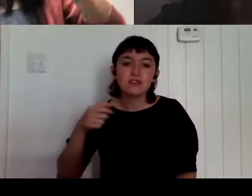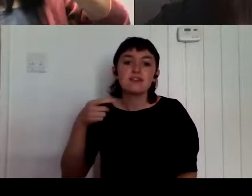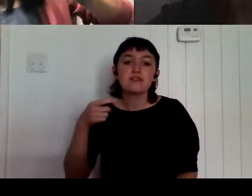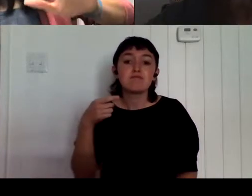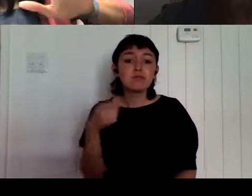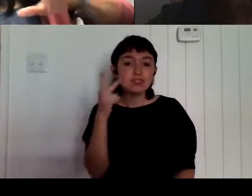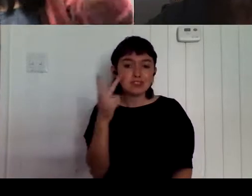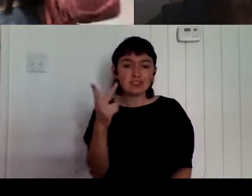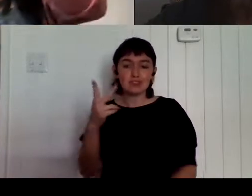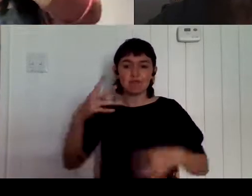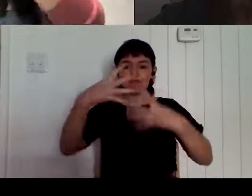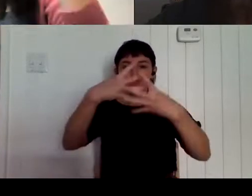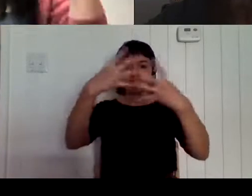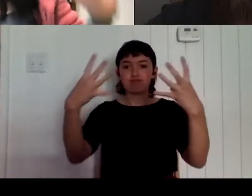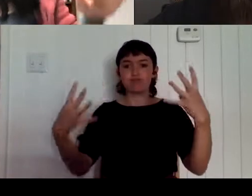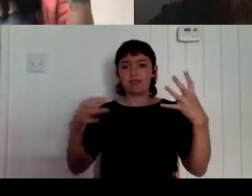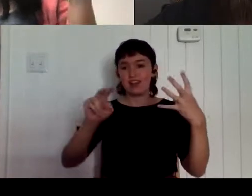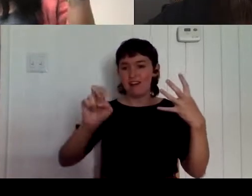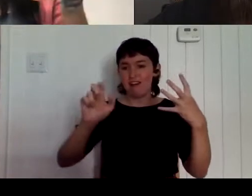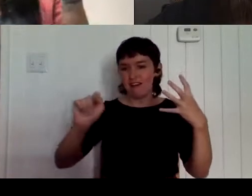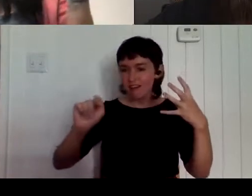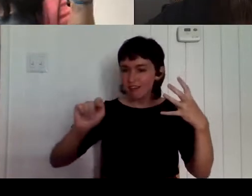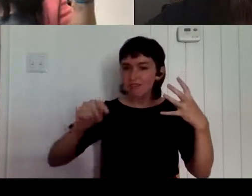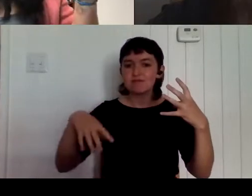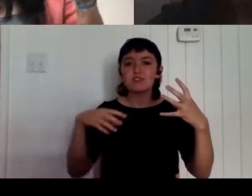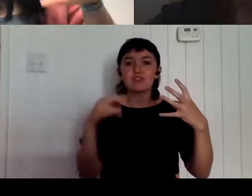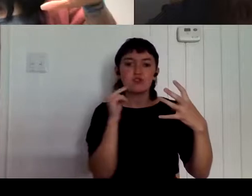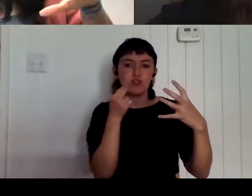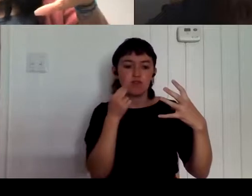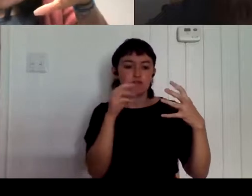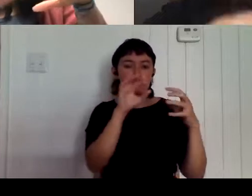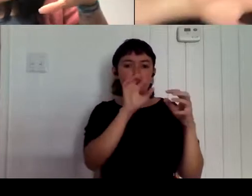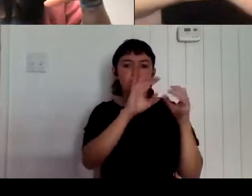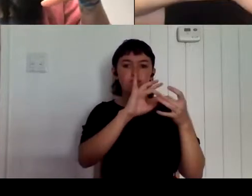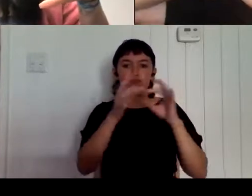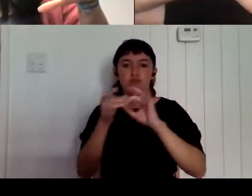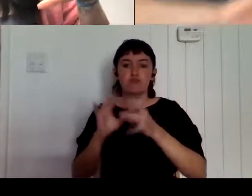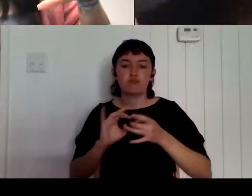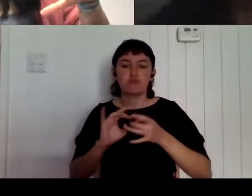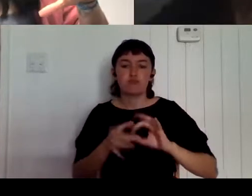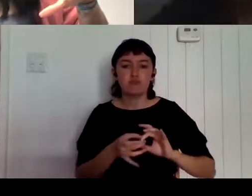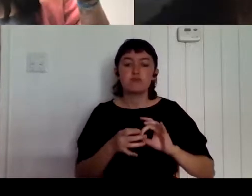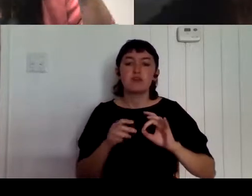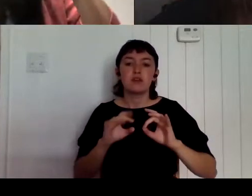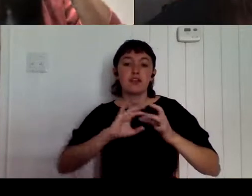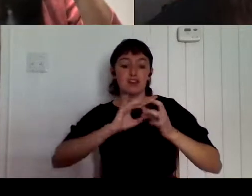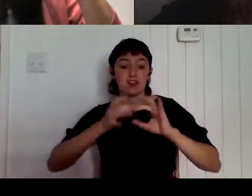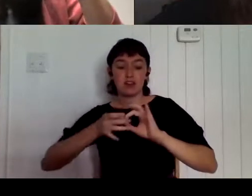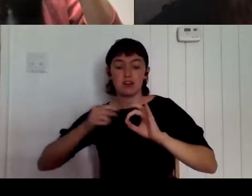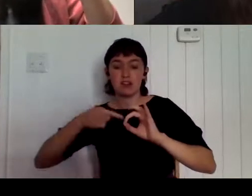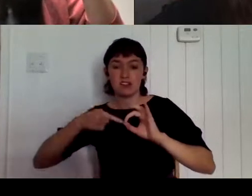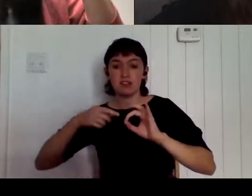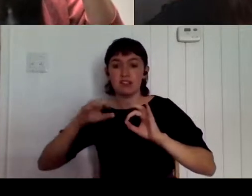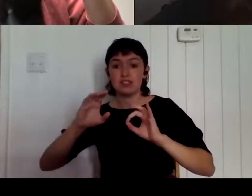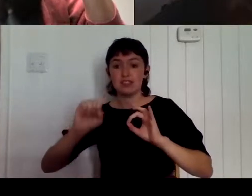pattern. There's nerves all over and they commute and they're synapsed to each other because a synapse is how a nerve connects to another nerve. And